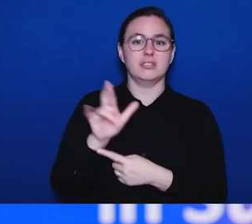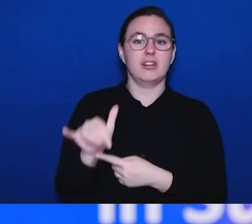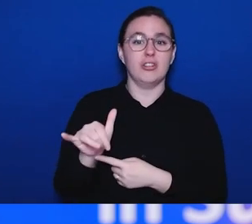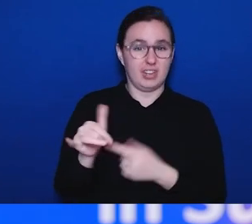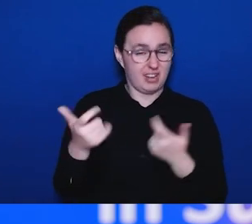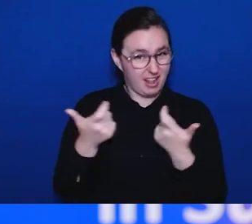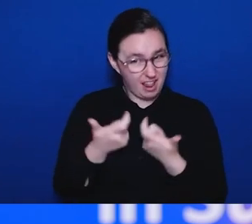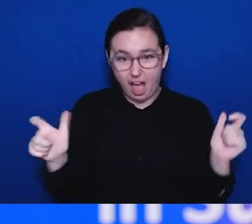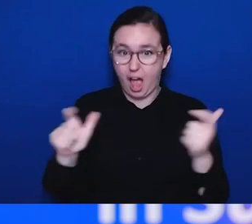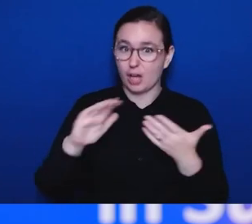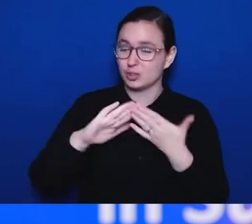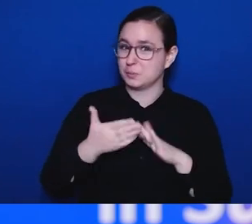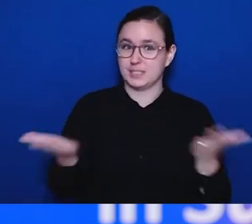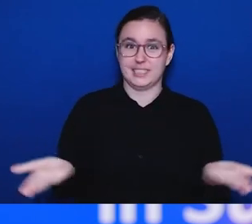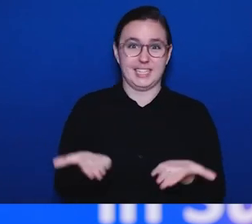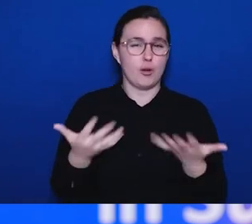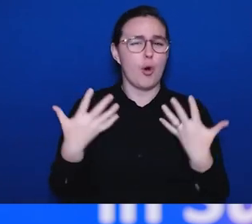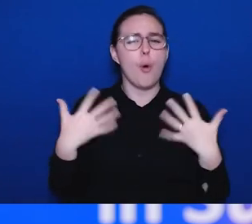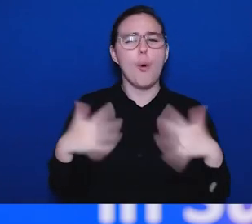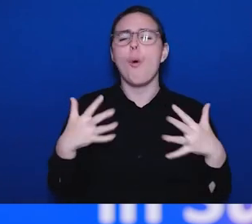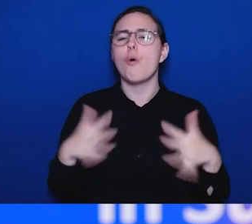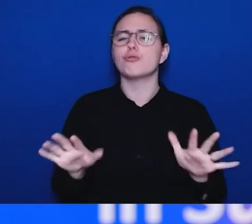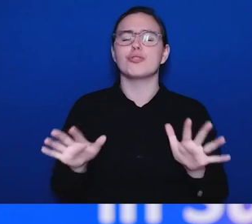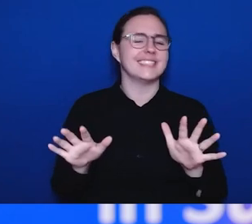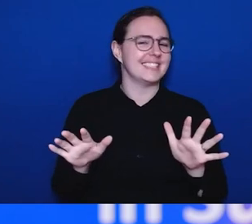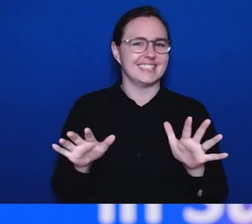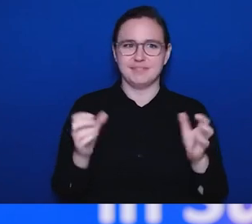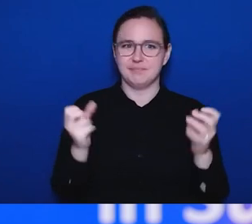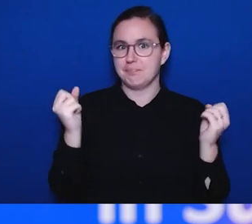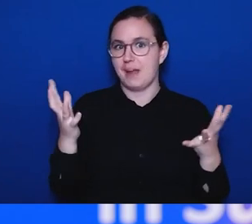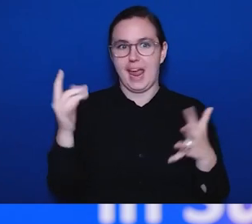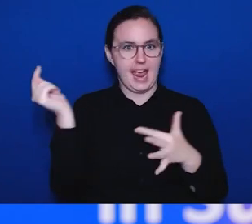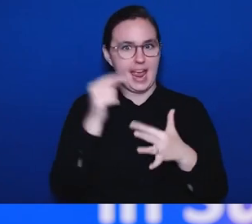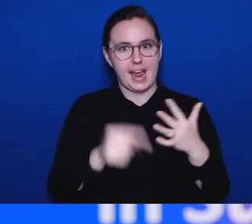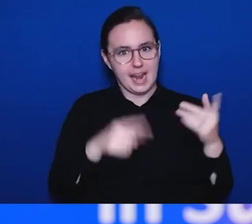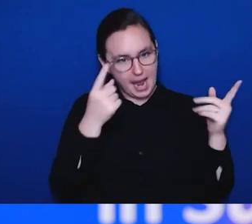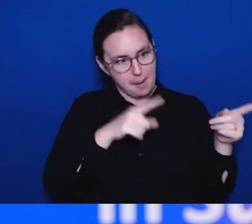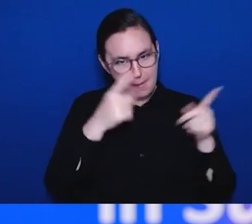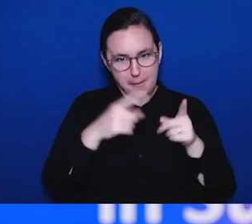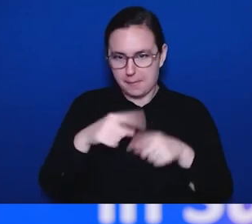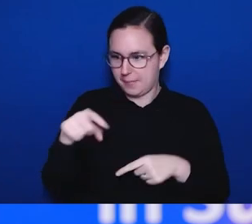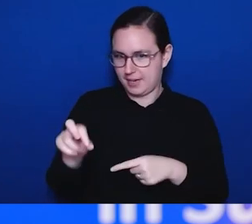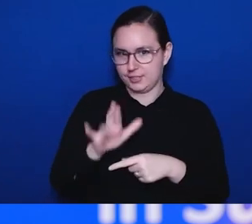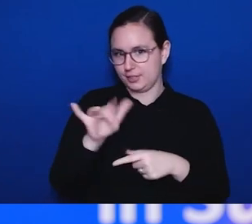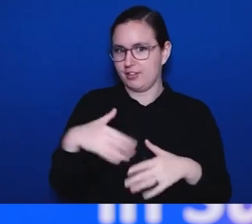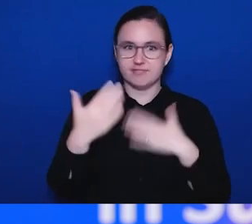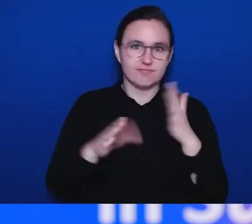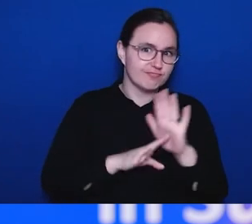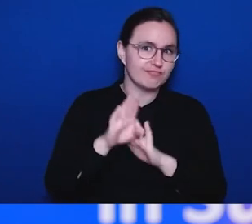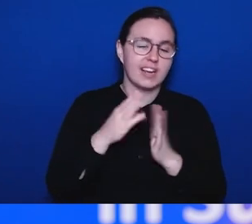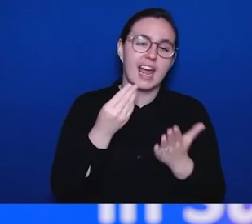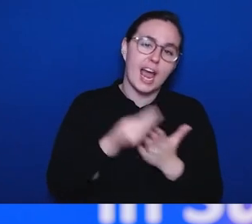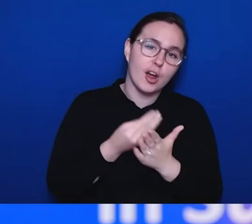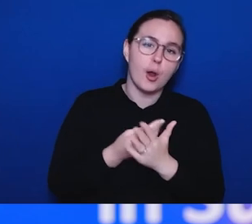that it's here in Surrey that it'll be headquarters. Surrey is going to be our largest community, but is already the center of